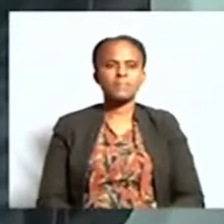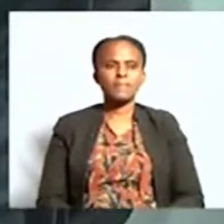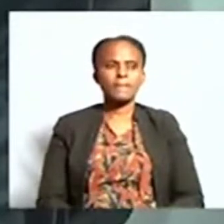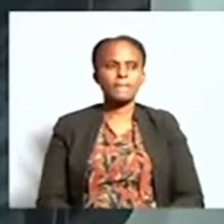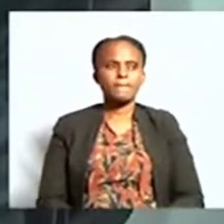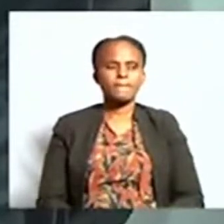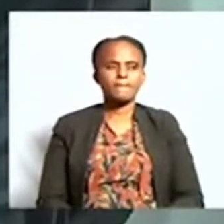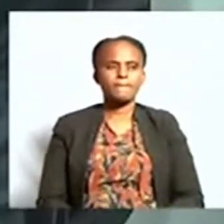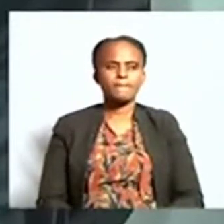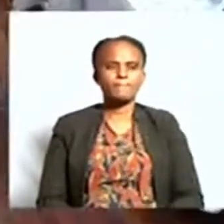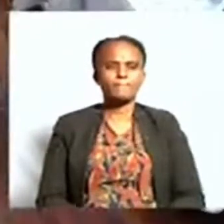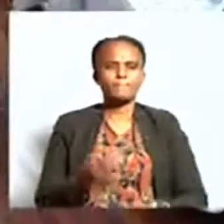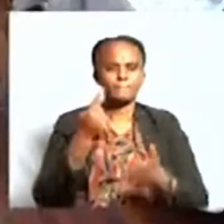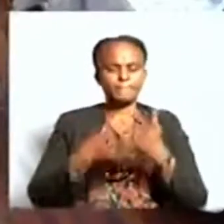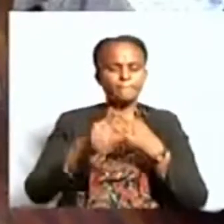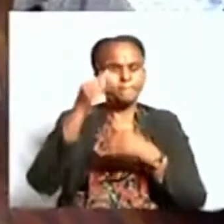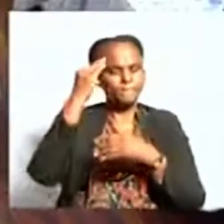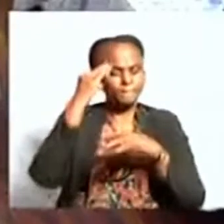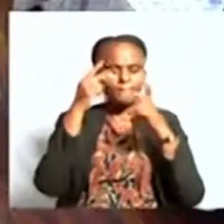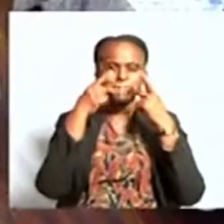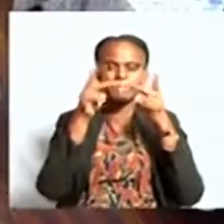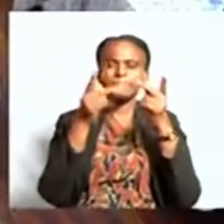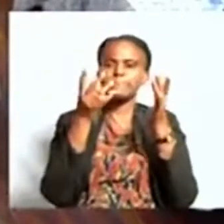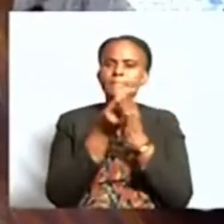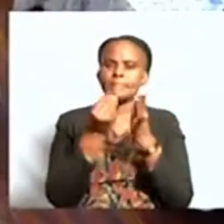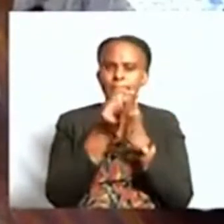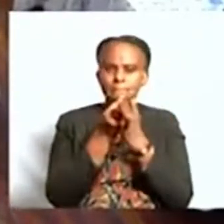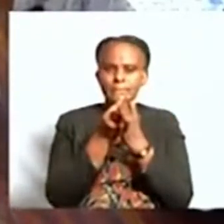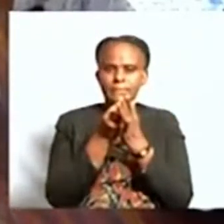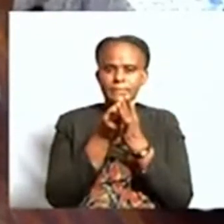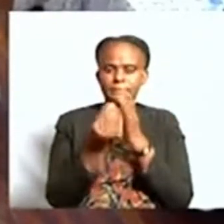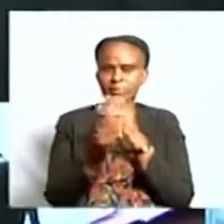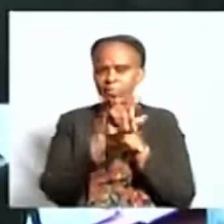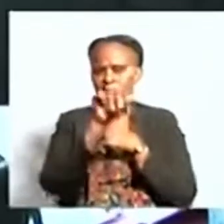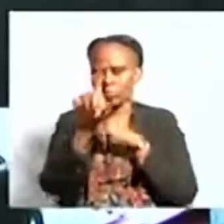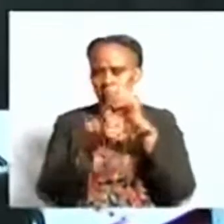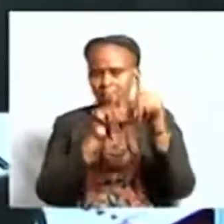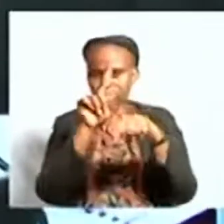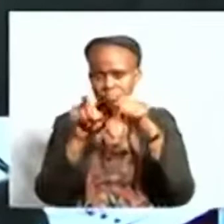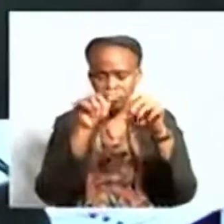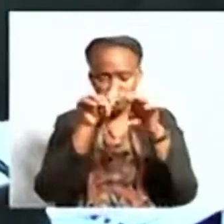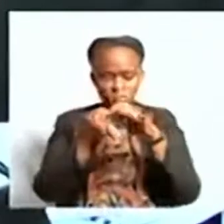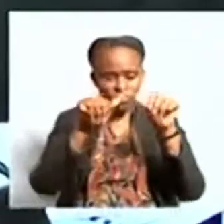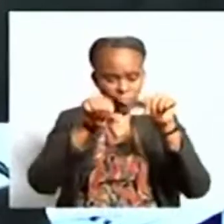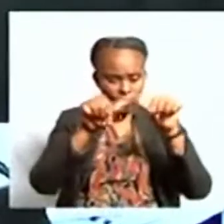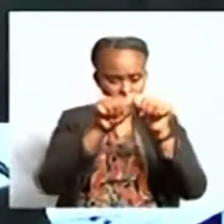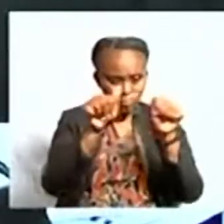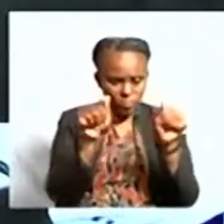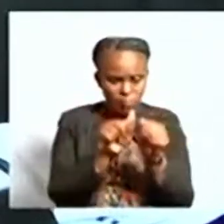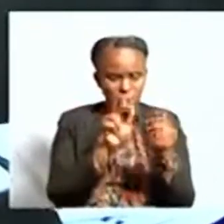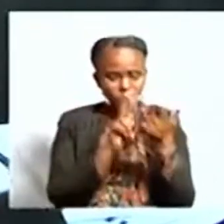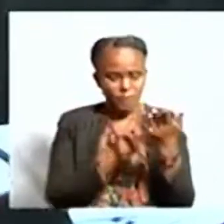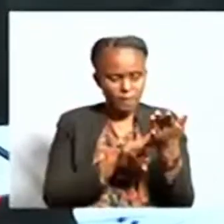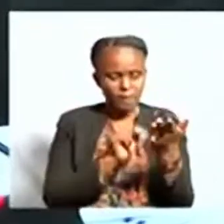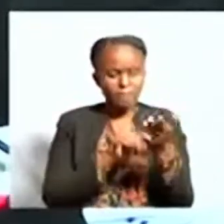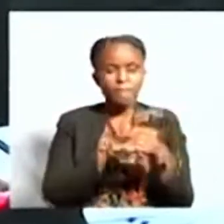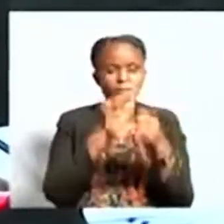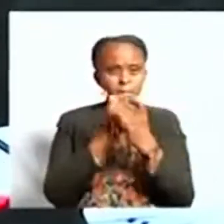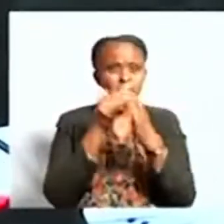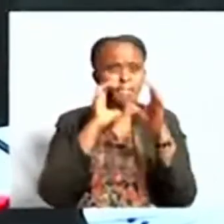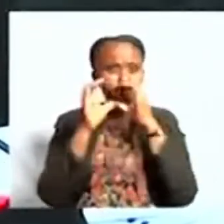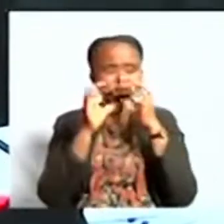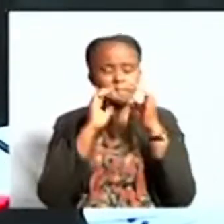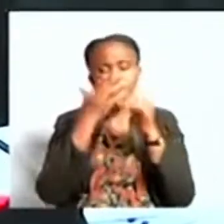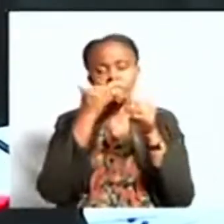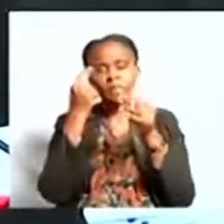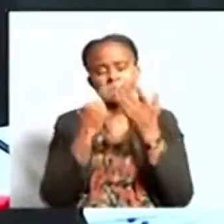CEO, what you should know, when you come to public accounts, as long as the question is in the Auditor General's report, all the communication should